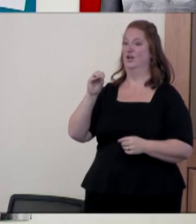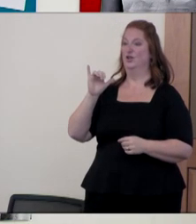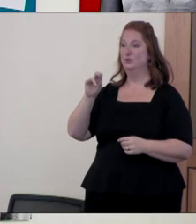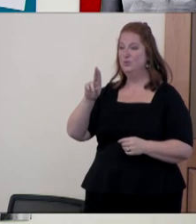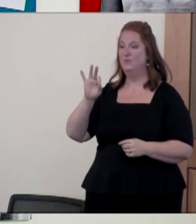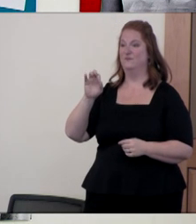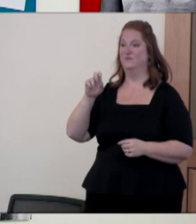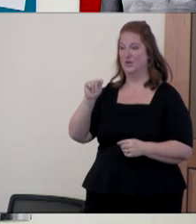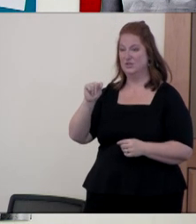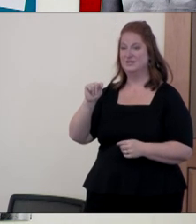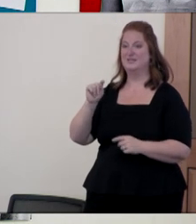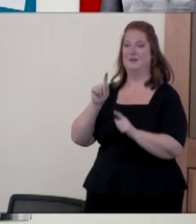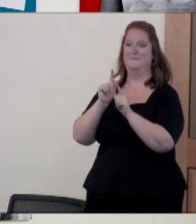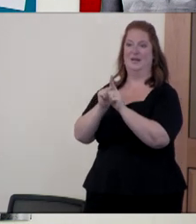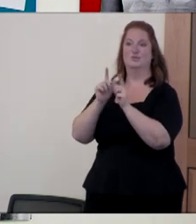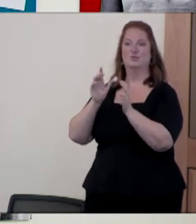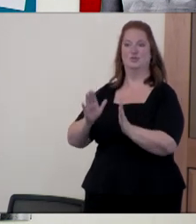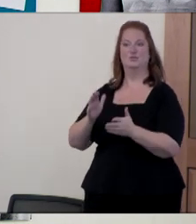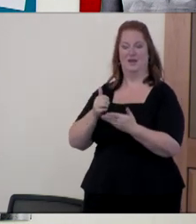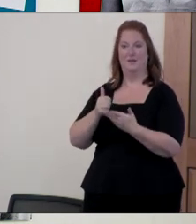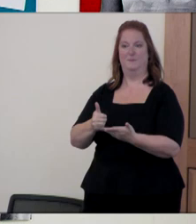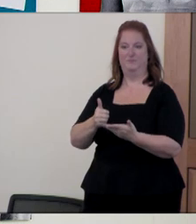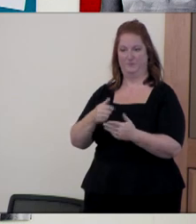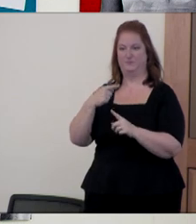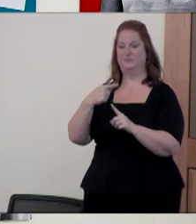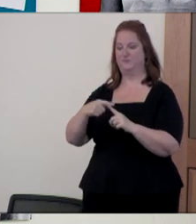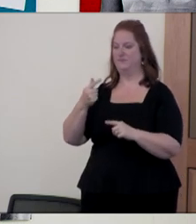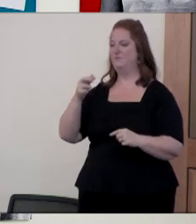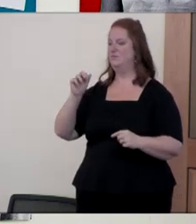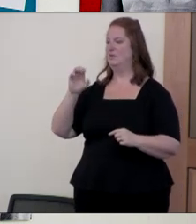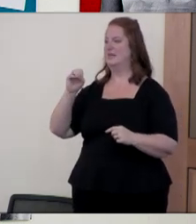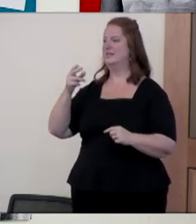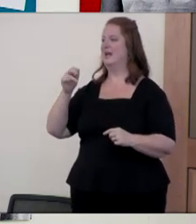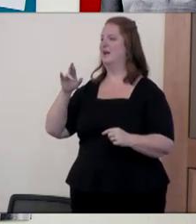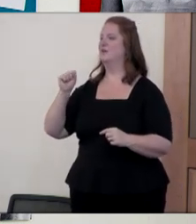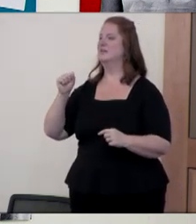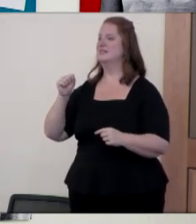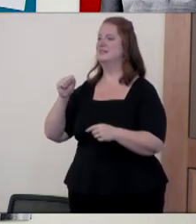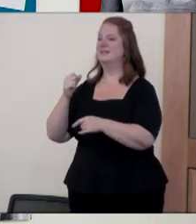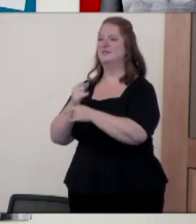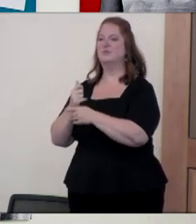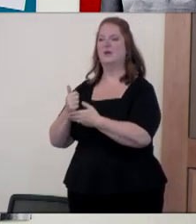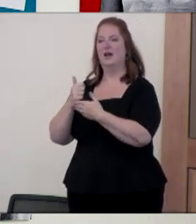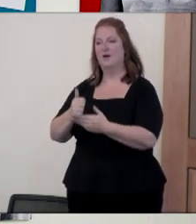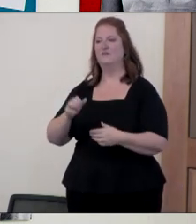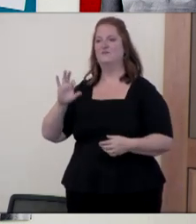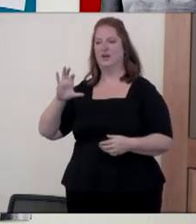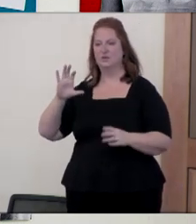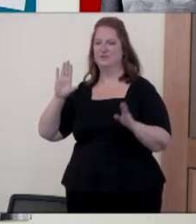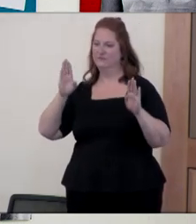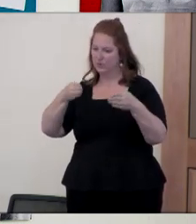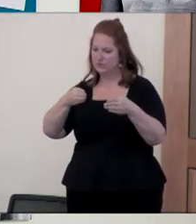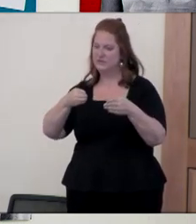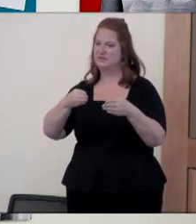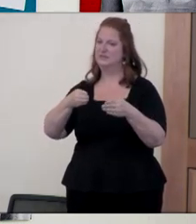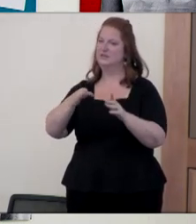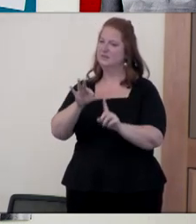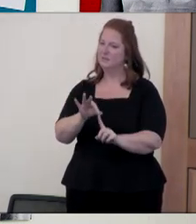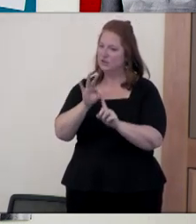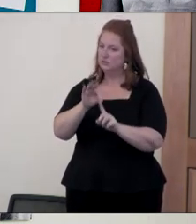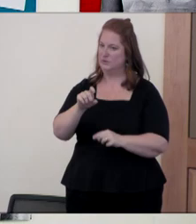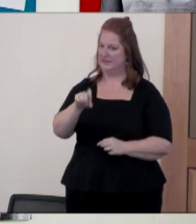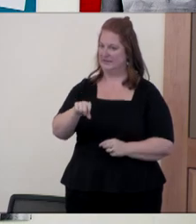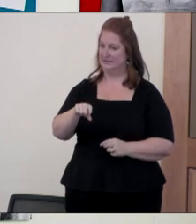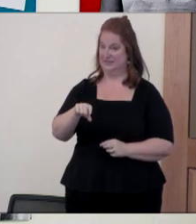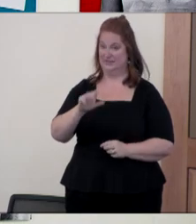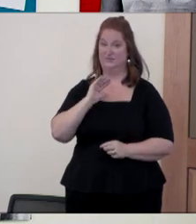work. And this fall, UFIRST has partnered with the Grace Harris Leadership Institute to help our faculty focus on the unique needs